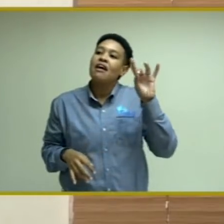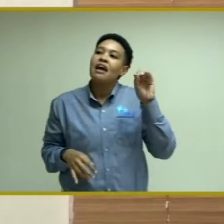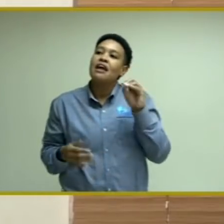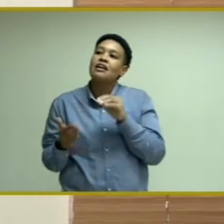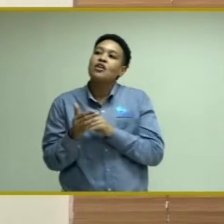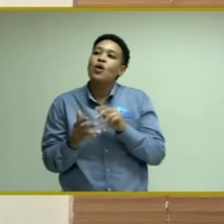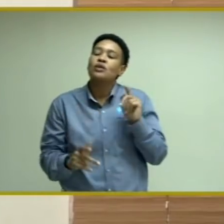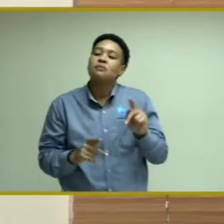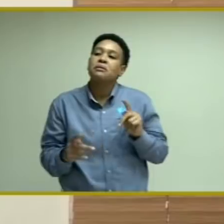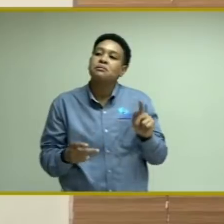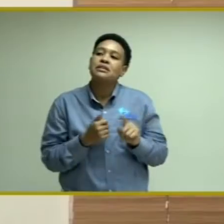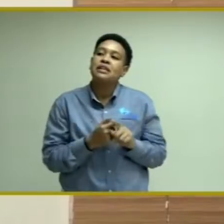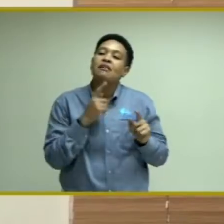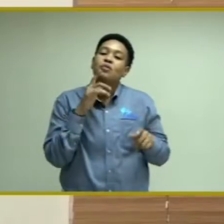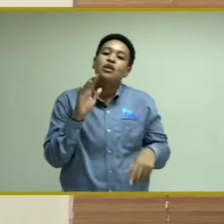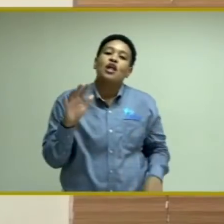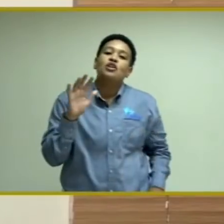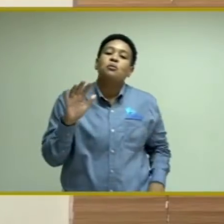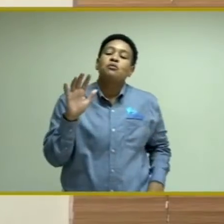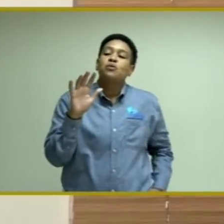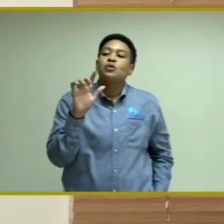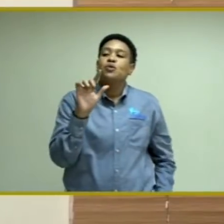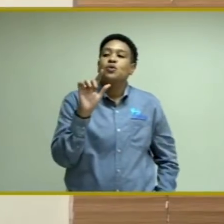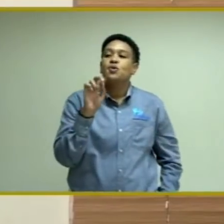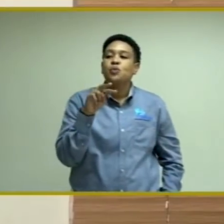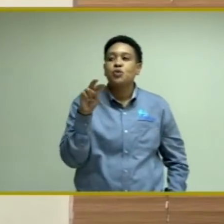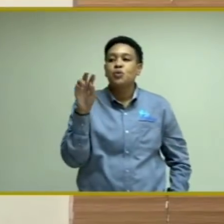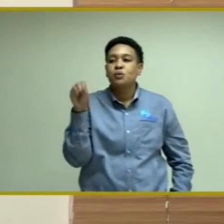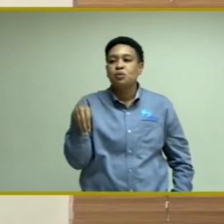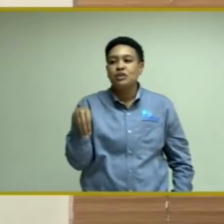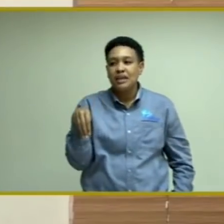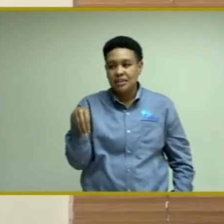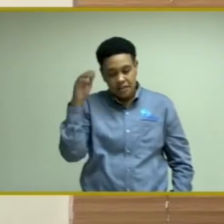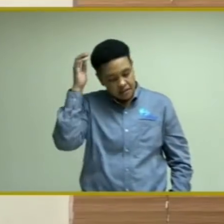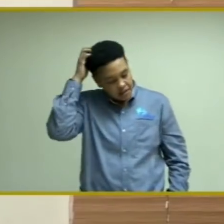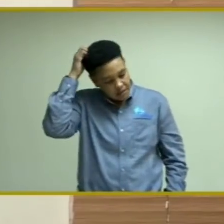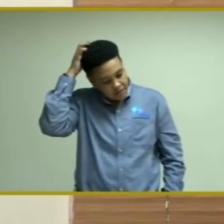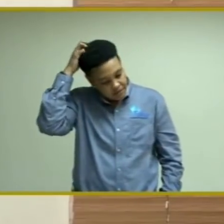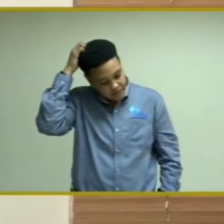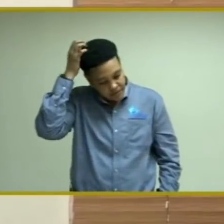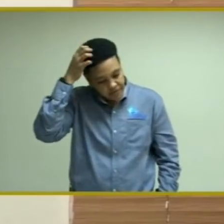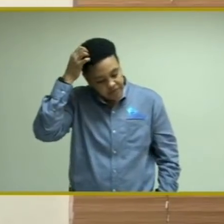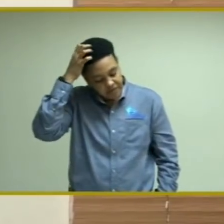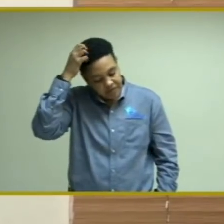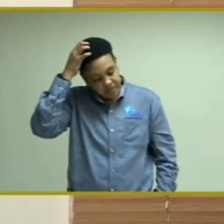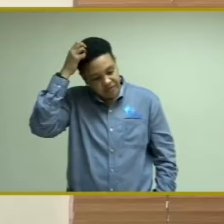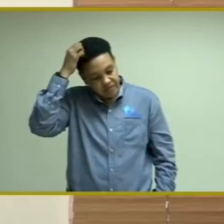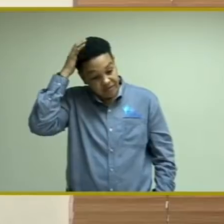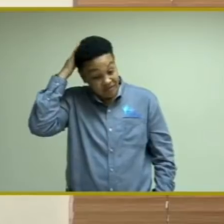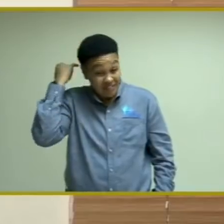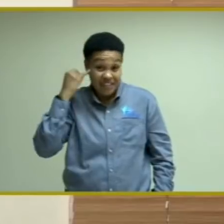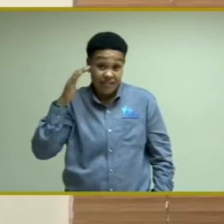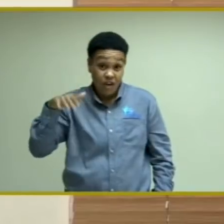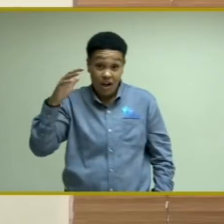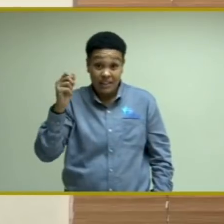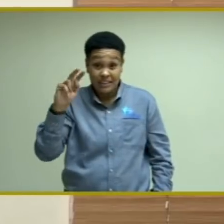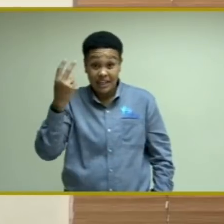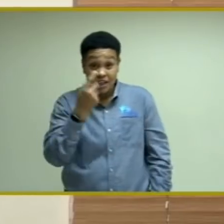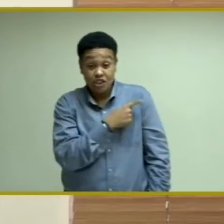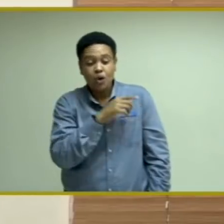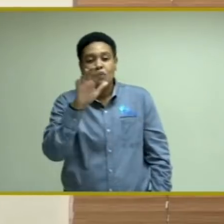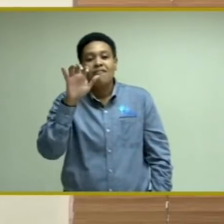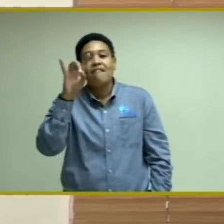580,000 persons, which would be approximately 22%, I believe, of the population that would be fully